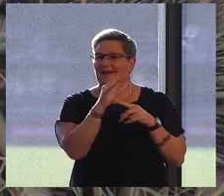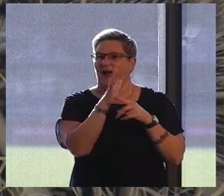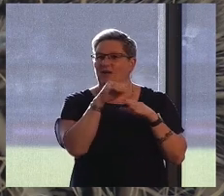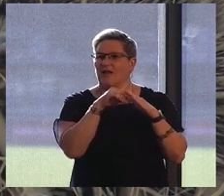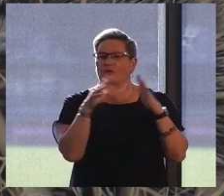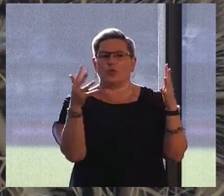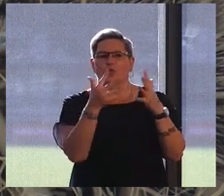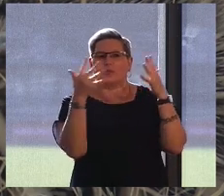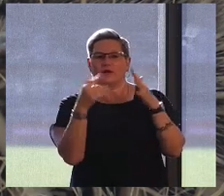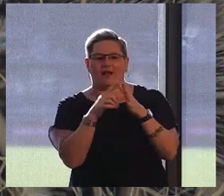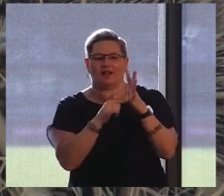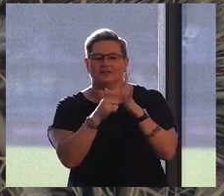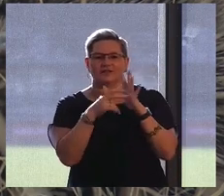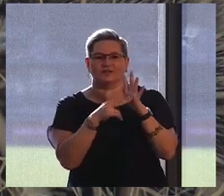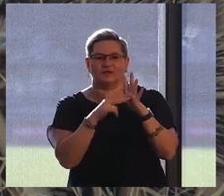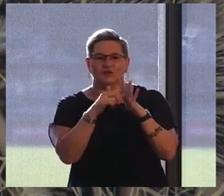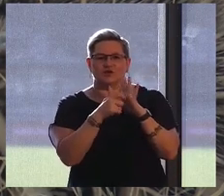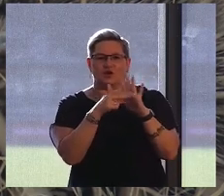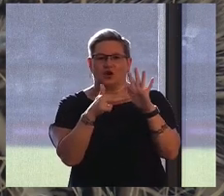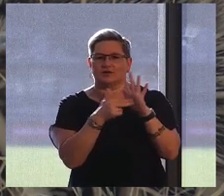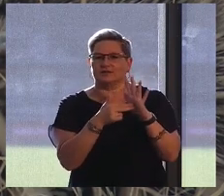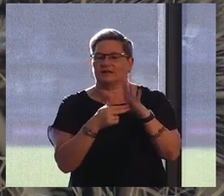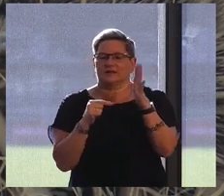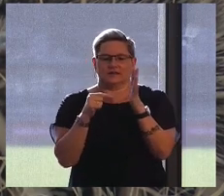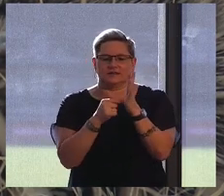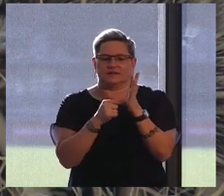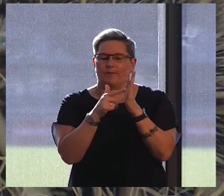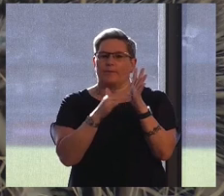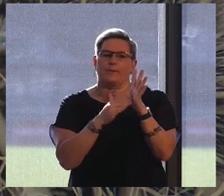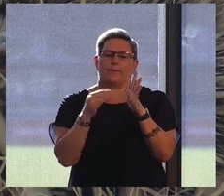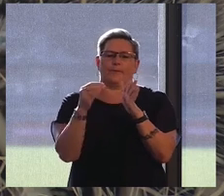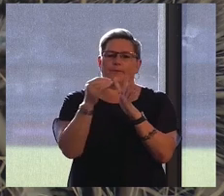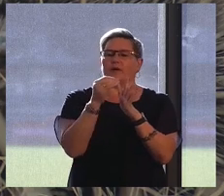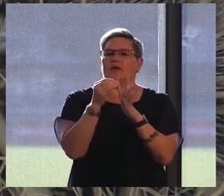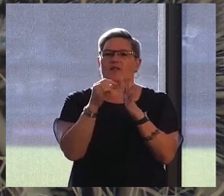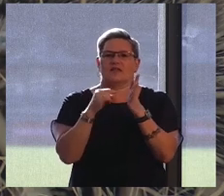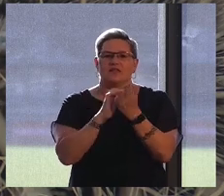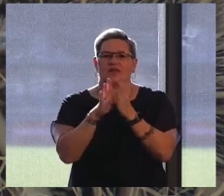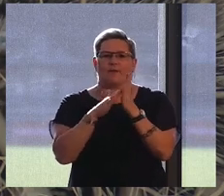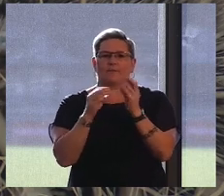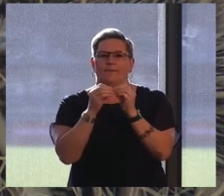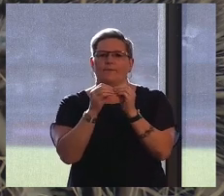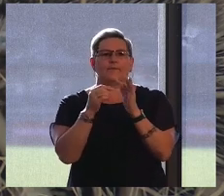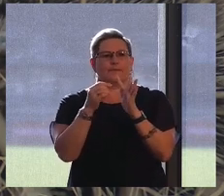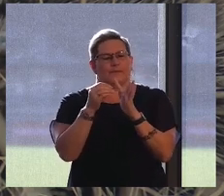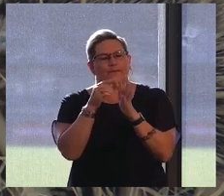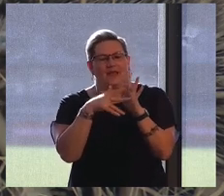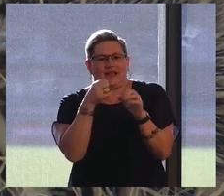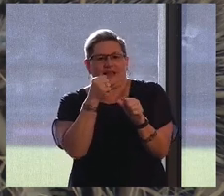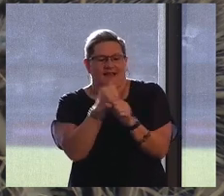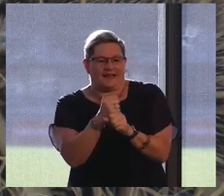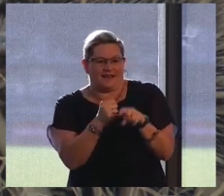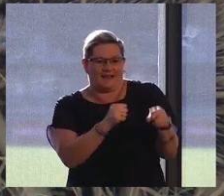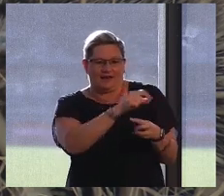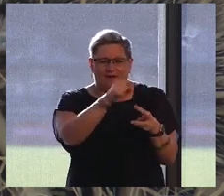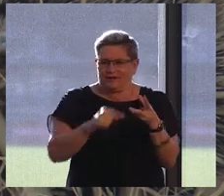John, and Tub Thumping by Chumbawamba. Nowhere near as good as Taylor Swift. The teenagers of today don't know how lucky they